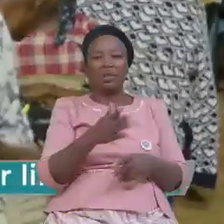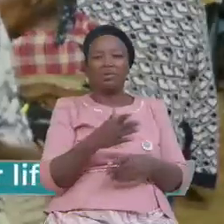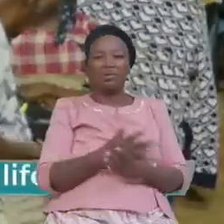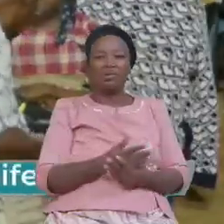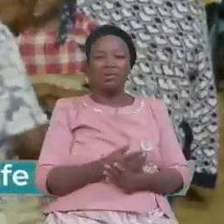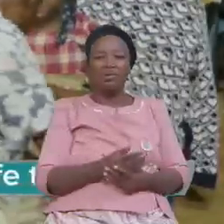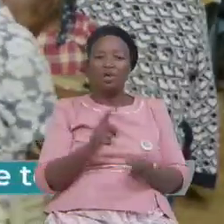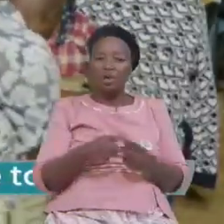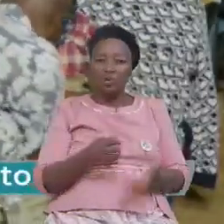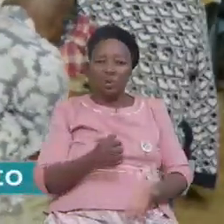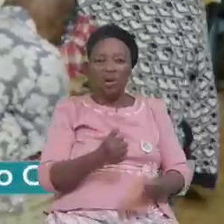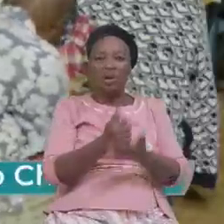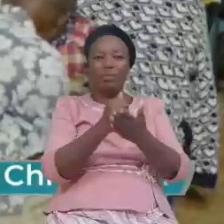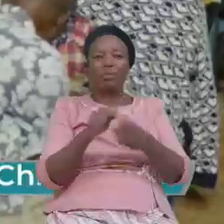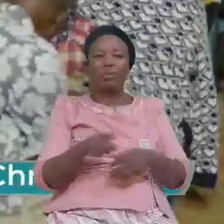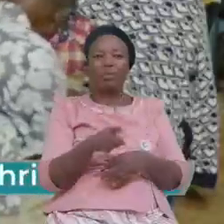to help those